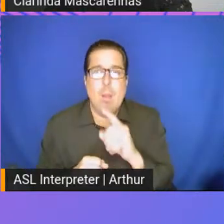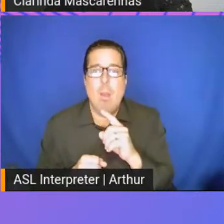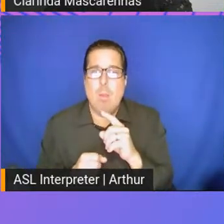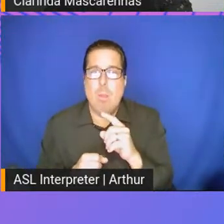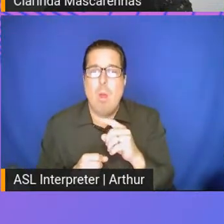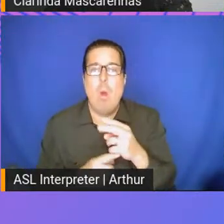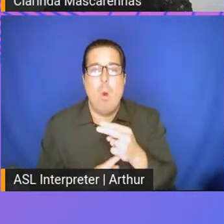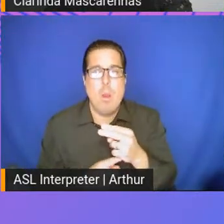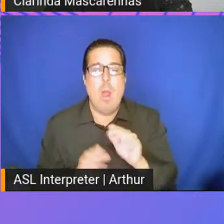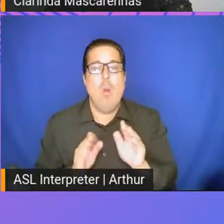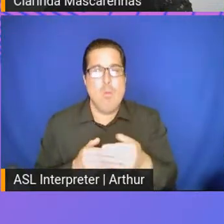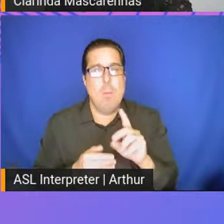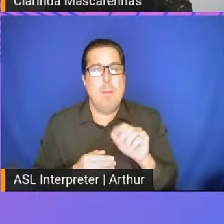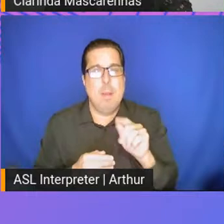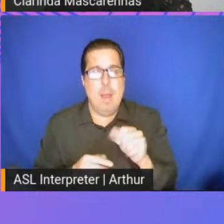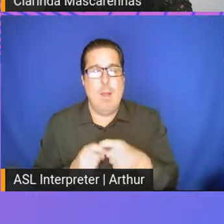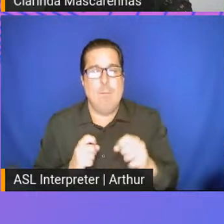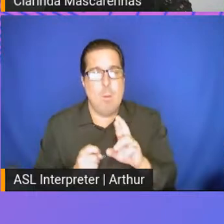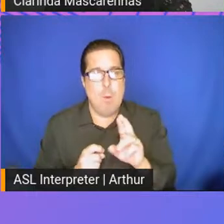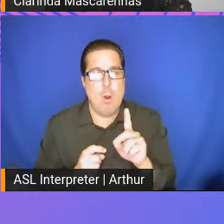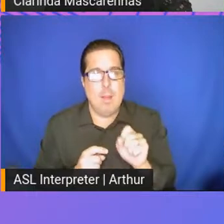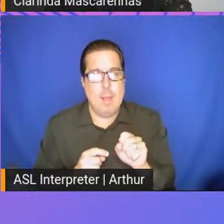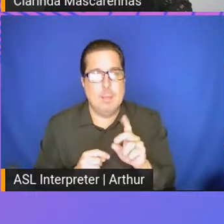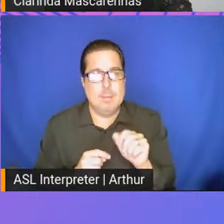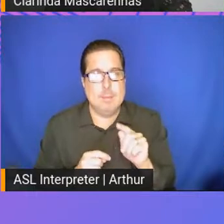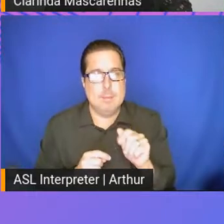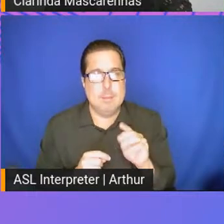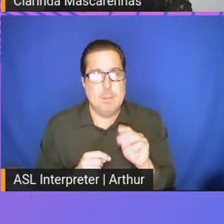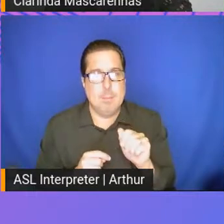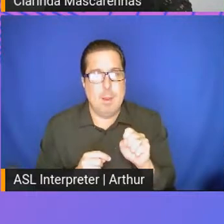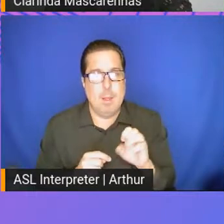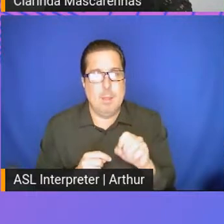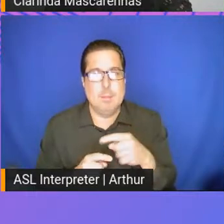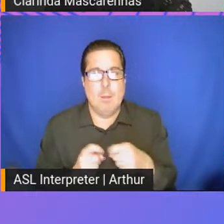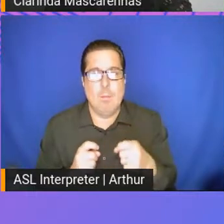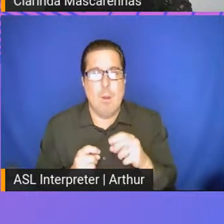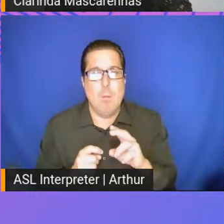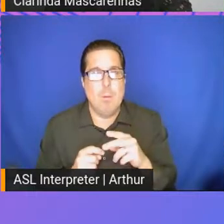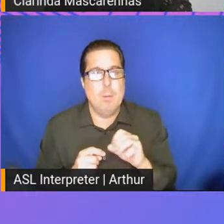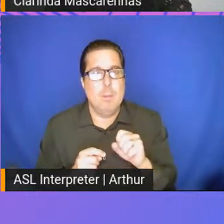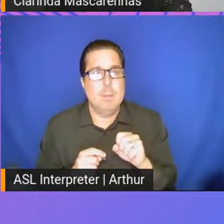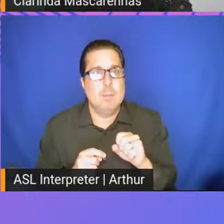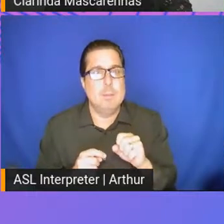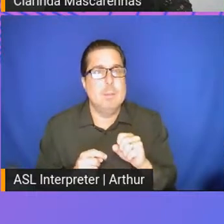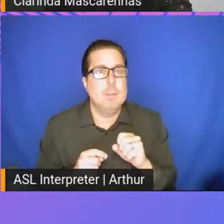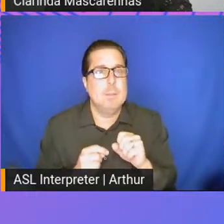hotel room data from the RDS database through the private VPC network.